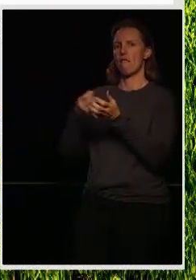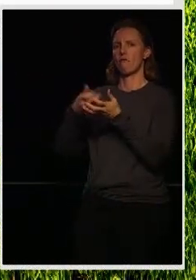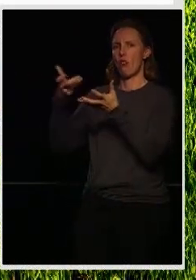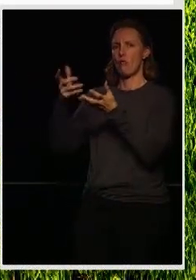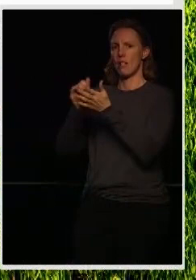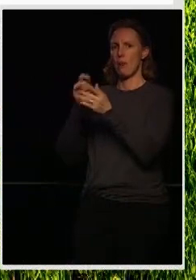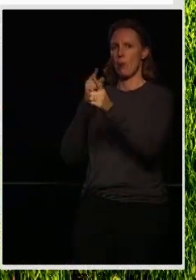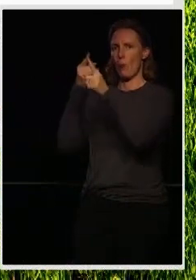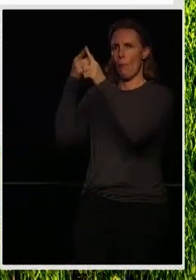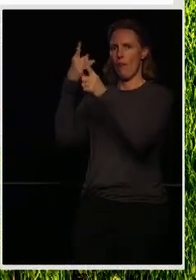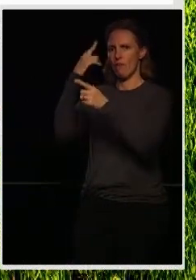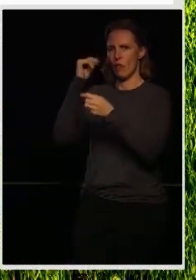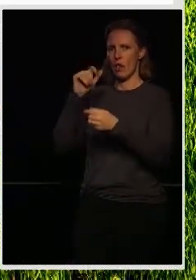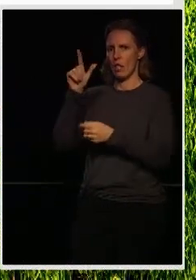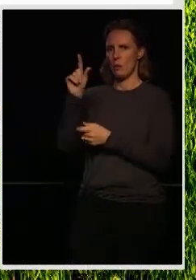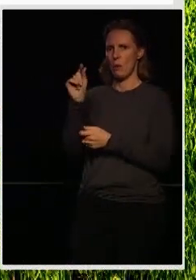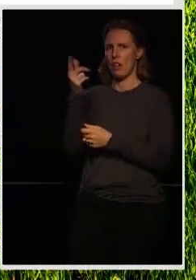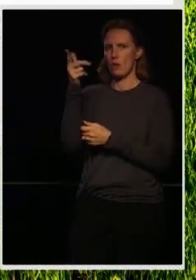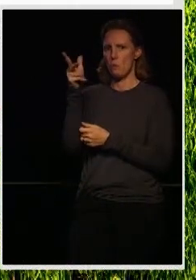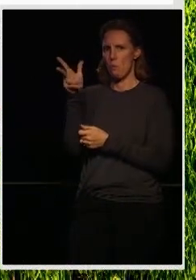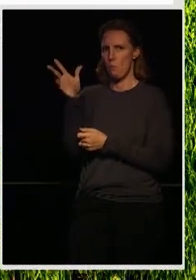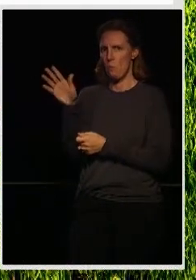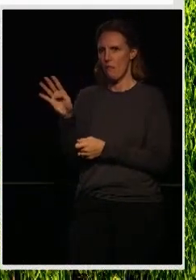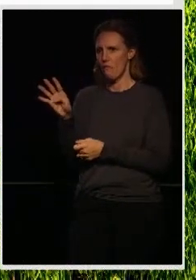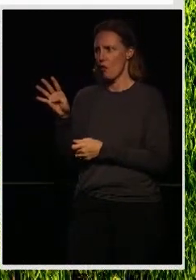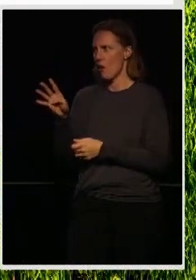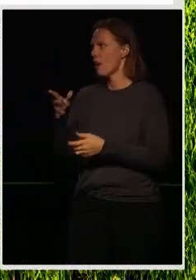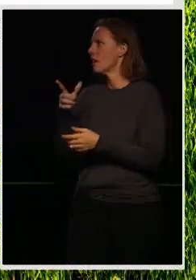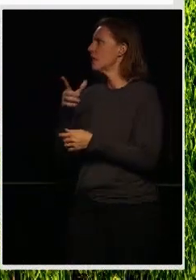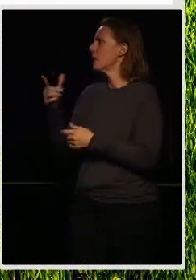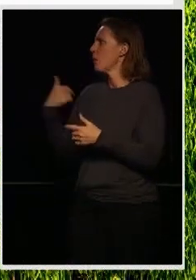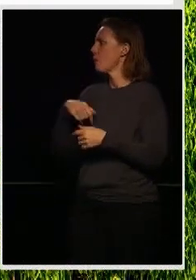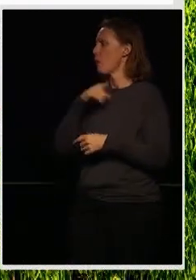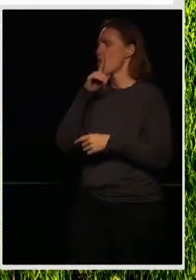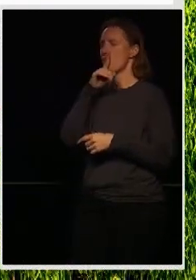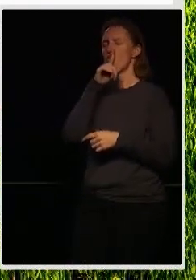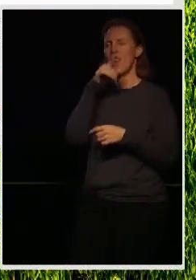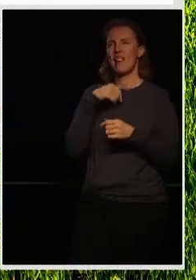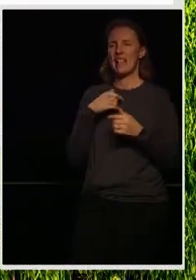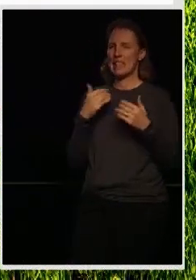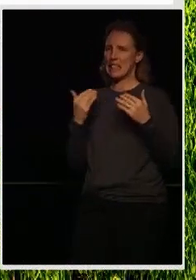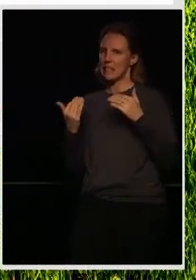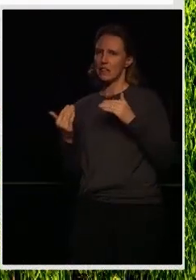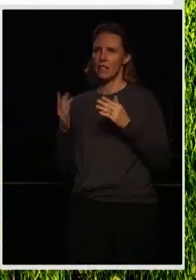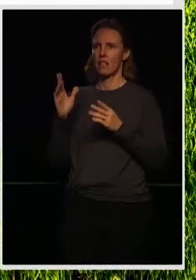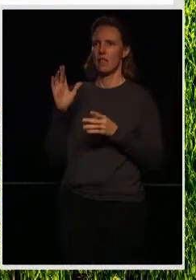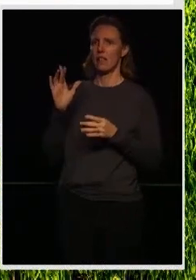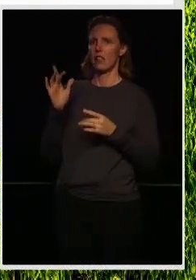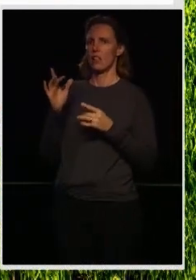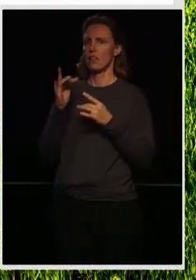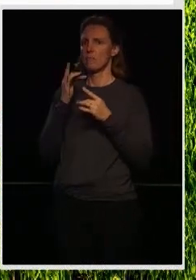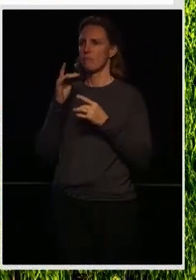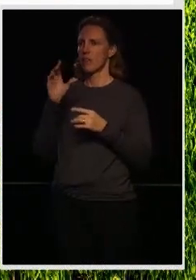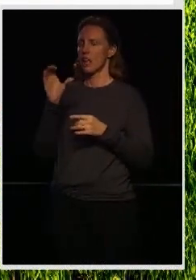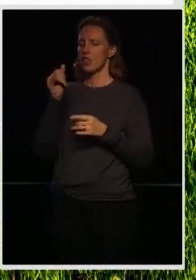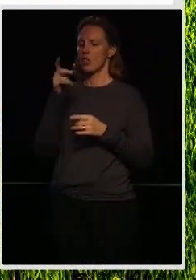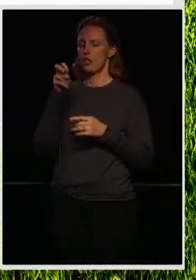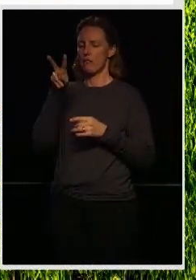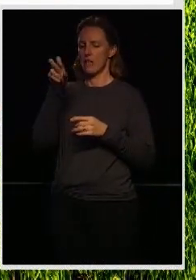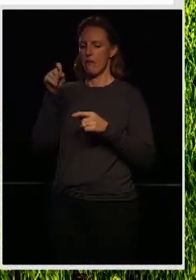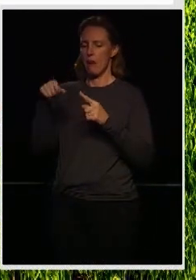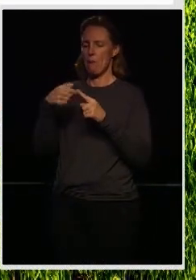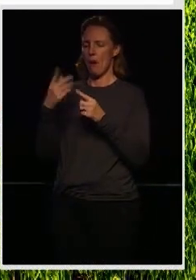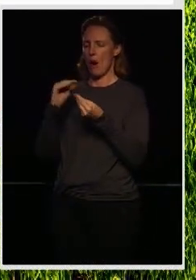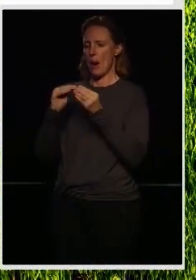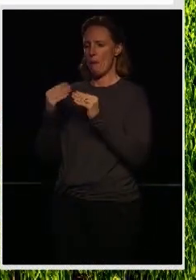in 2024. We've been relatively conservative with our job numbers, as you can see here, but I want to make sure to accentuate that